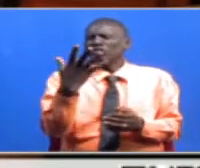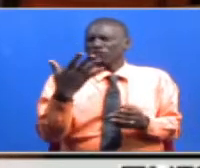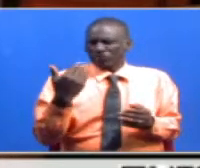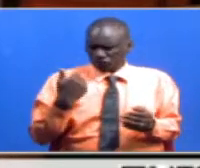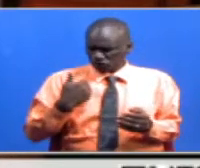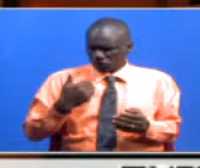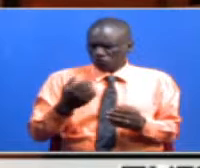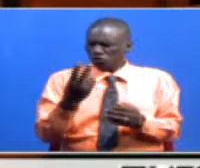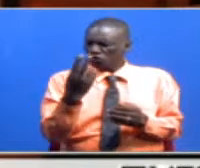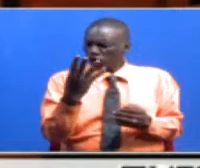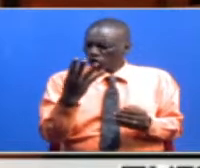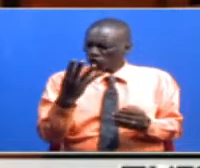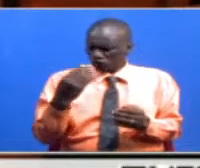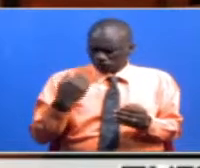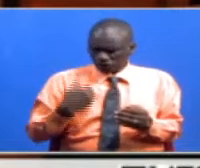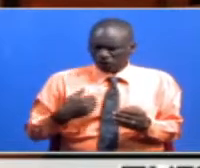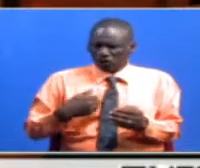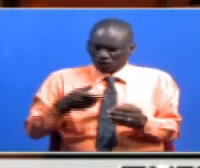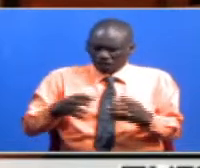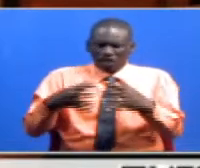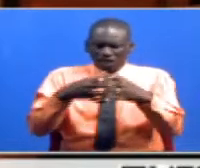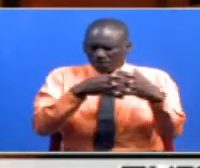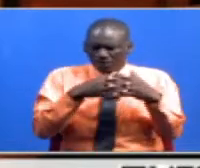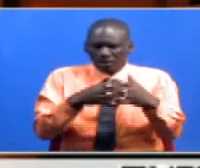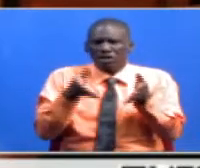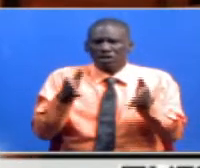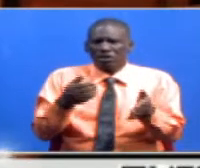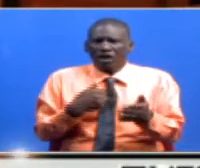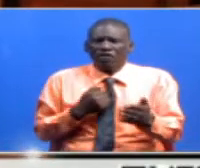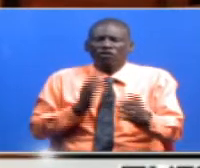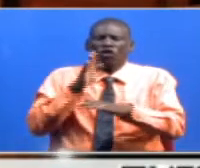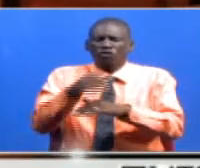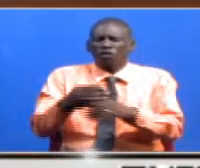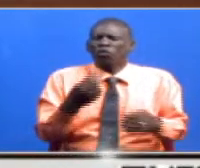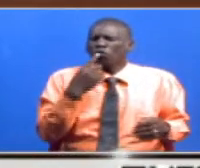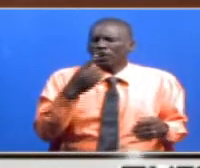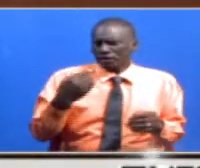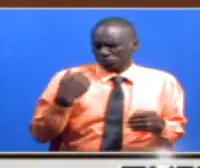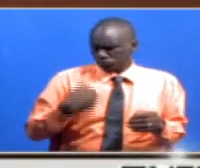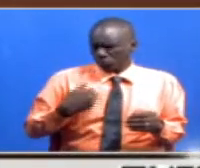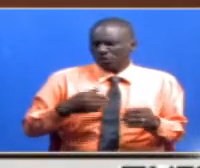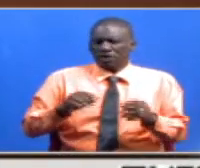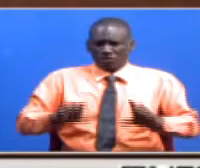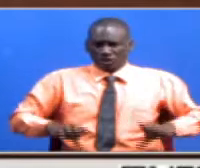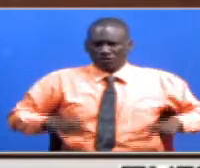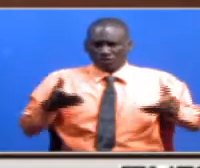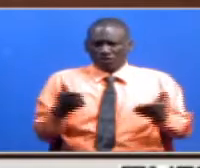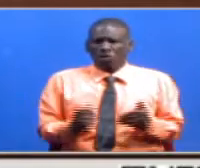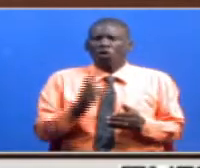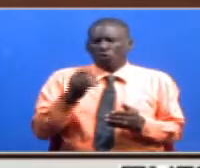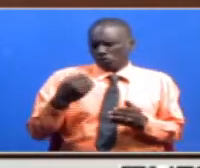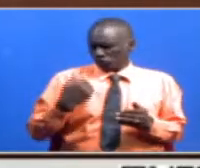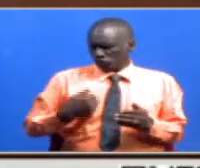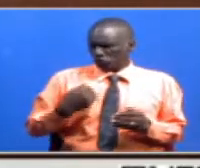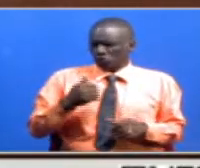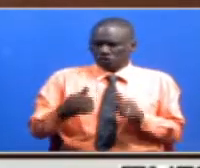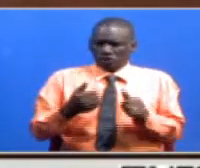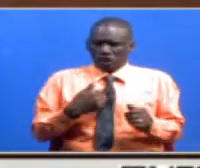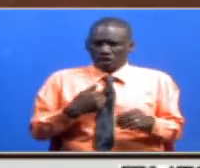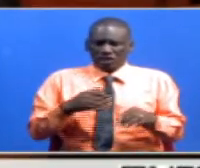24, I think, total in the U.S. So I've had over 100 surgeries like in my whole life. During one of the surgeries that I was having in the